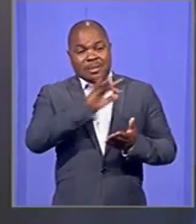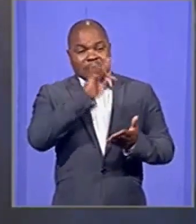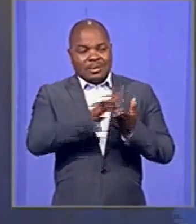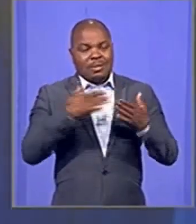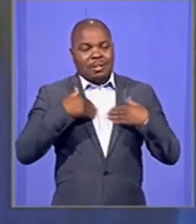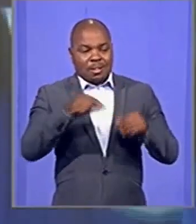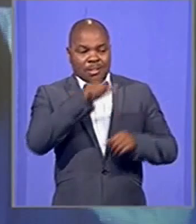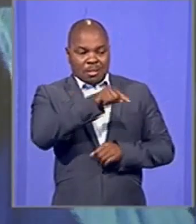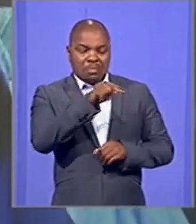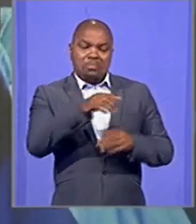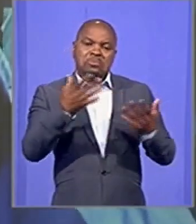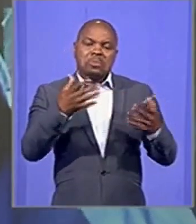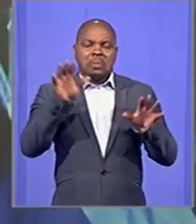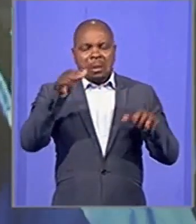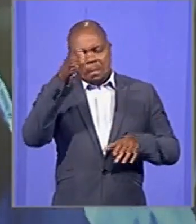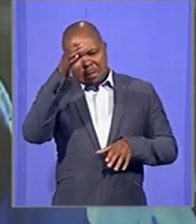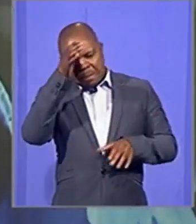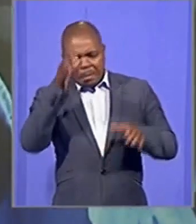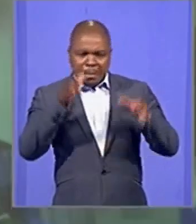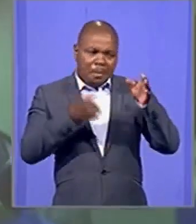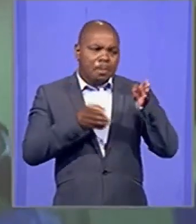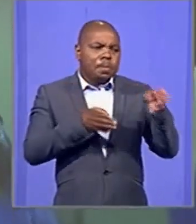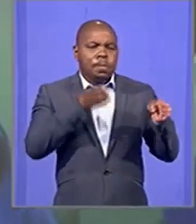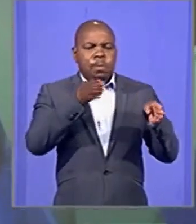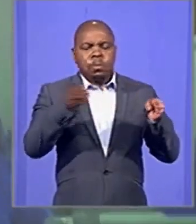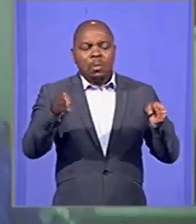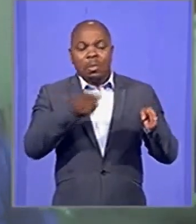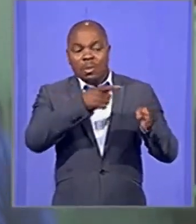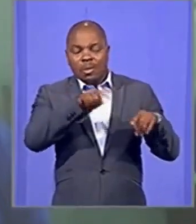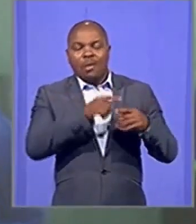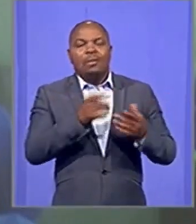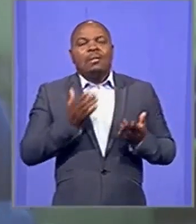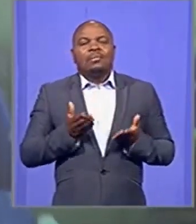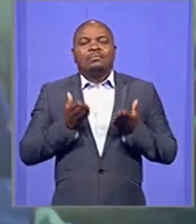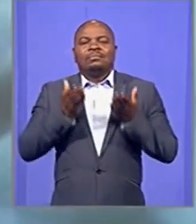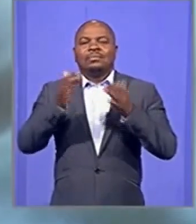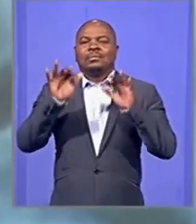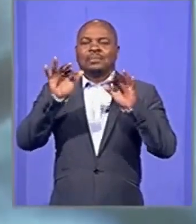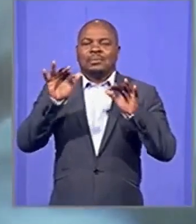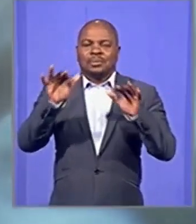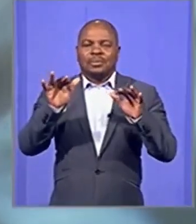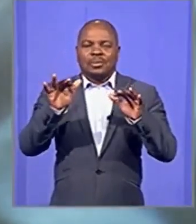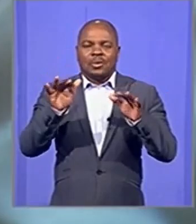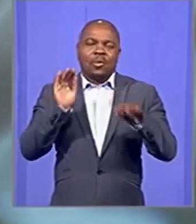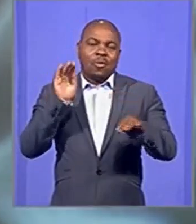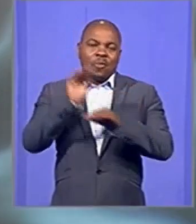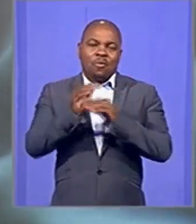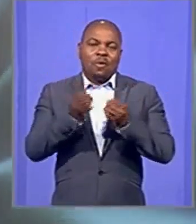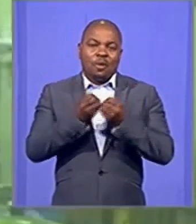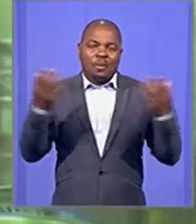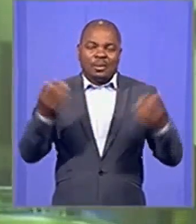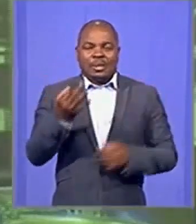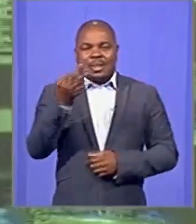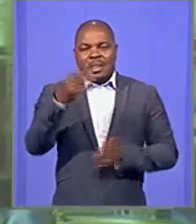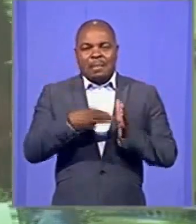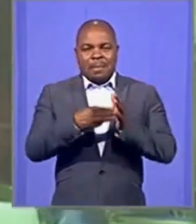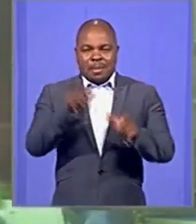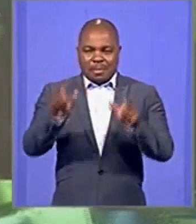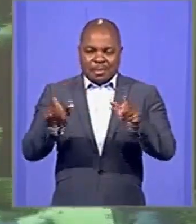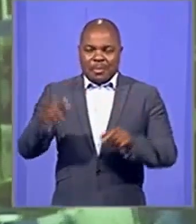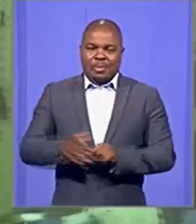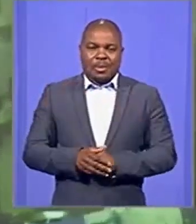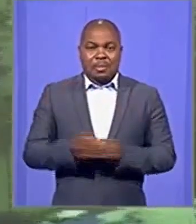bophelo dina le ditsebi tse mmalwa tse lebelletsweng ho sebeletsa setjhaba sa batho ba fetang dimilione tse 3.